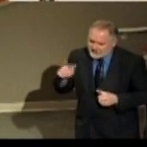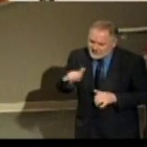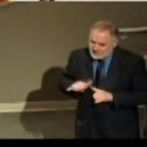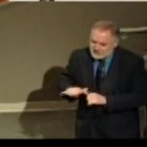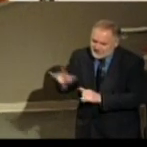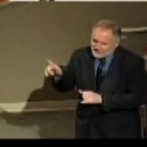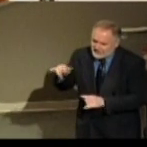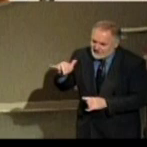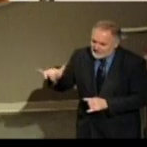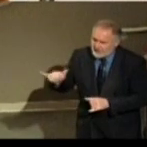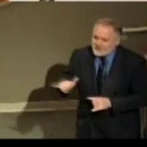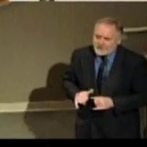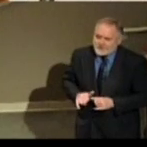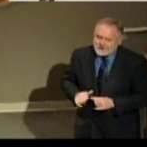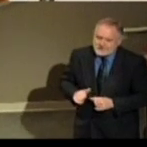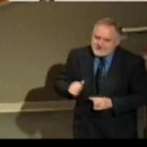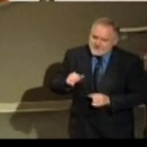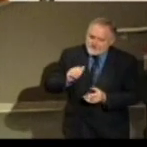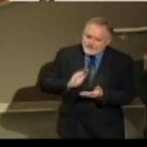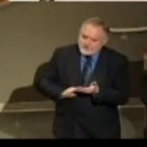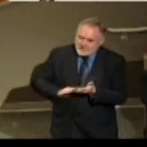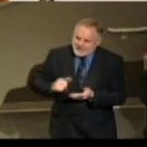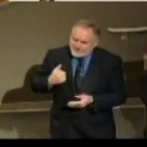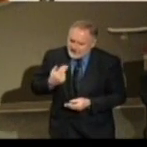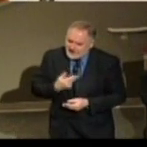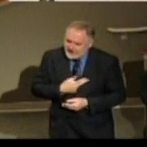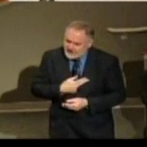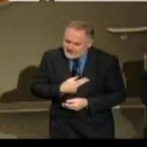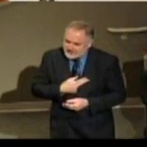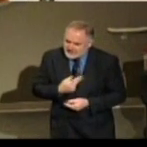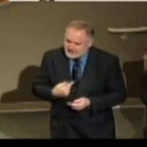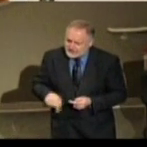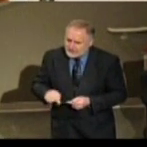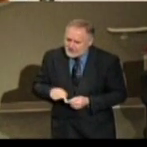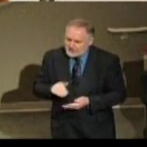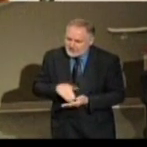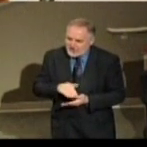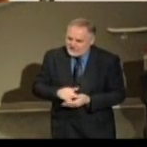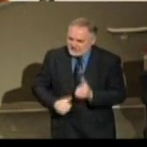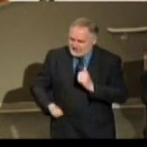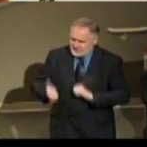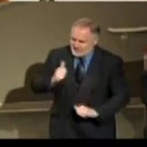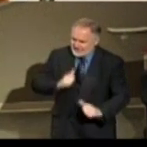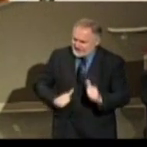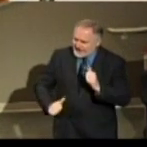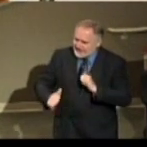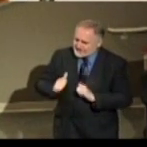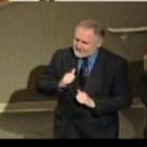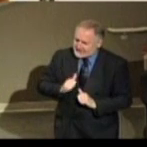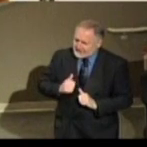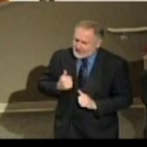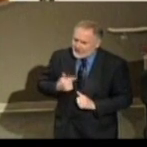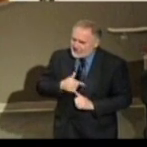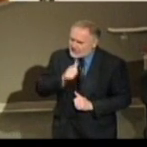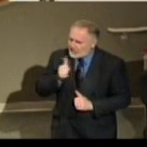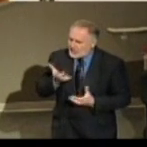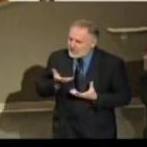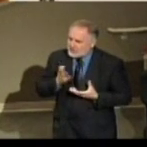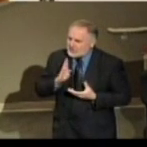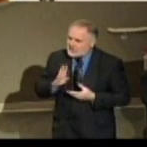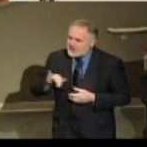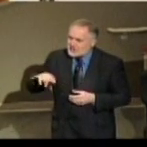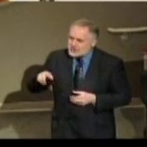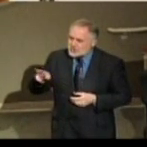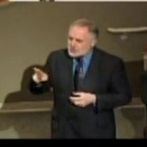Forgive me, forgive us where we've too often just been a good act. We don't want to be a